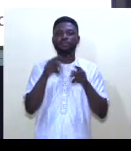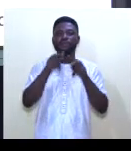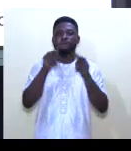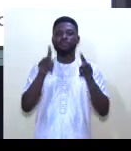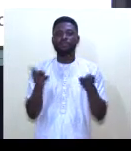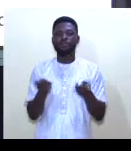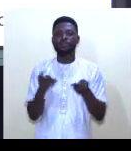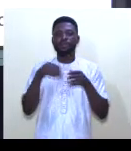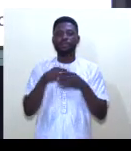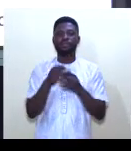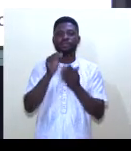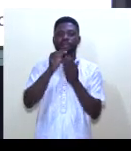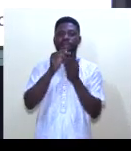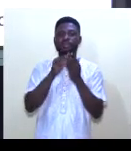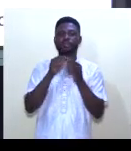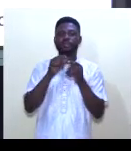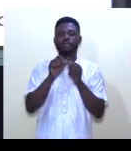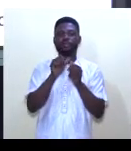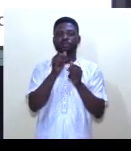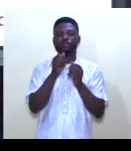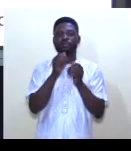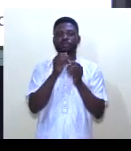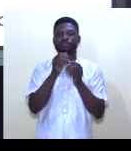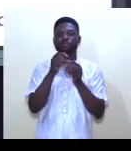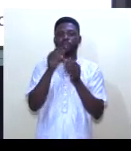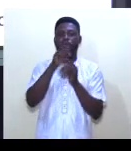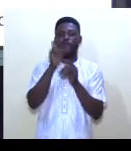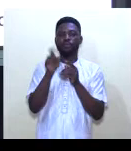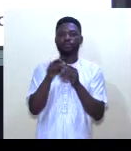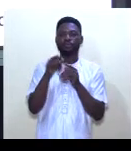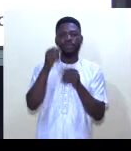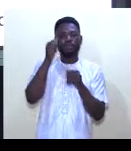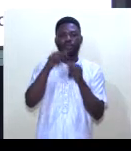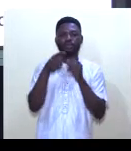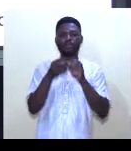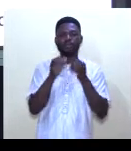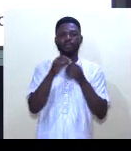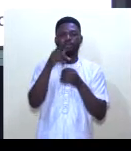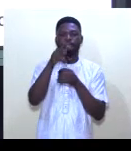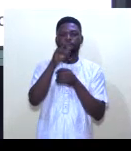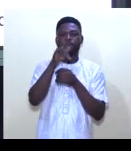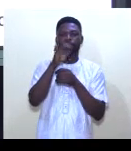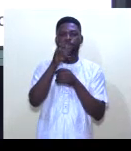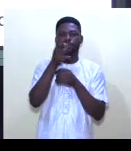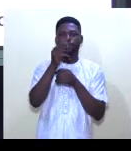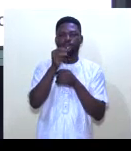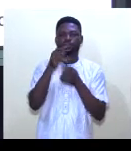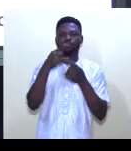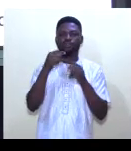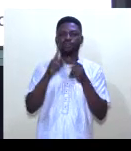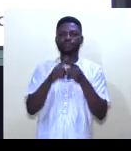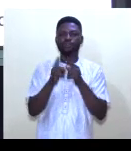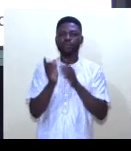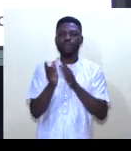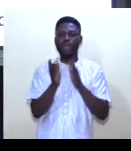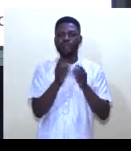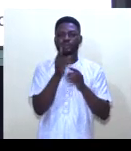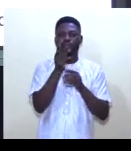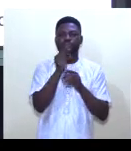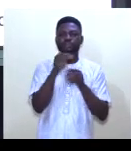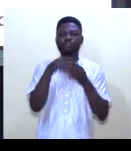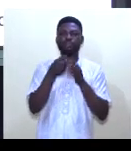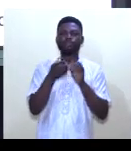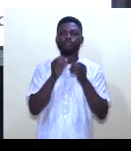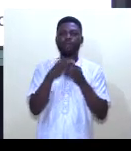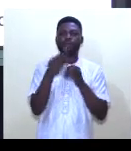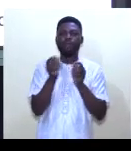Arrange these polygons in ascending order of number of sizes. Do you remember the names of your polygons? Well, check this out and try to arrange them in the